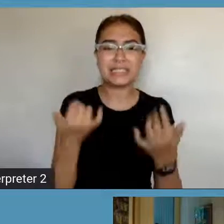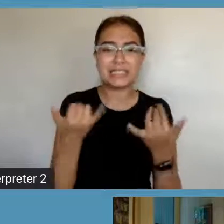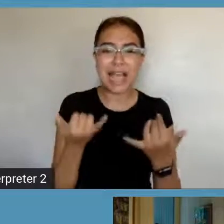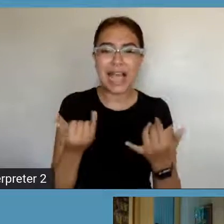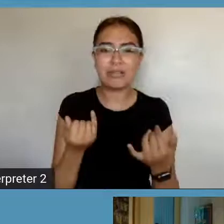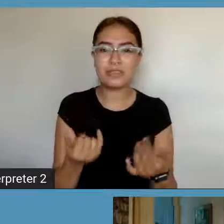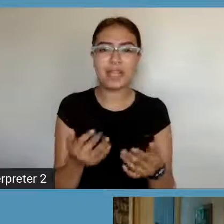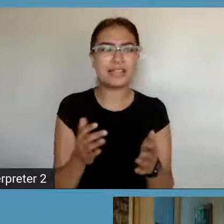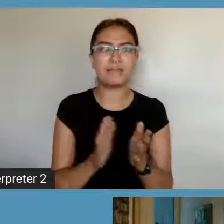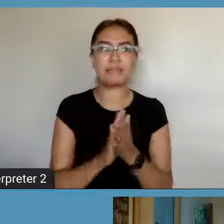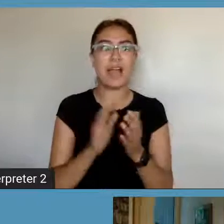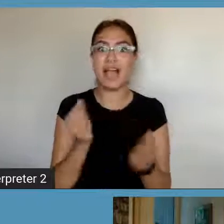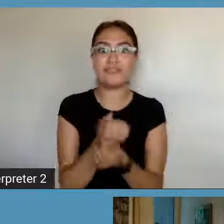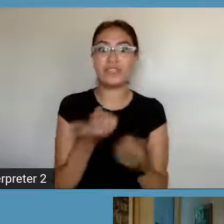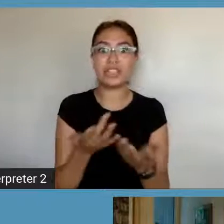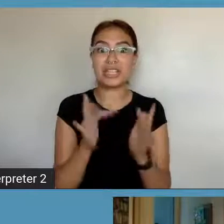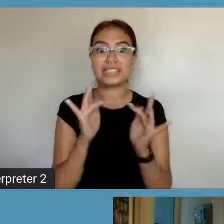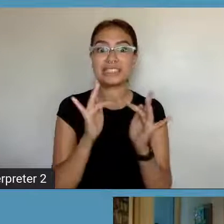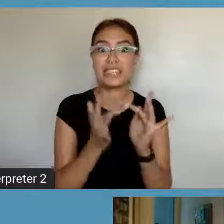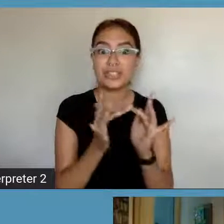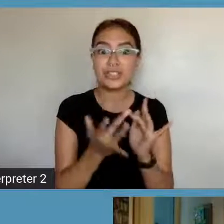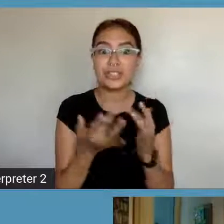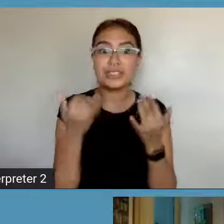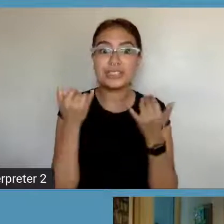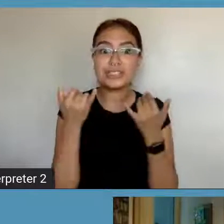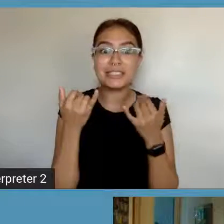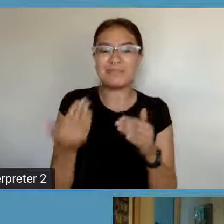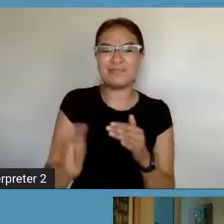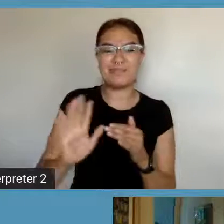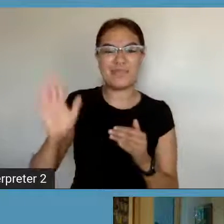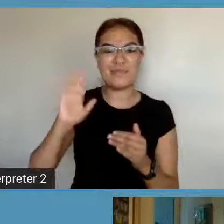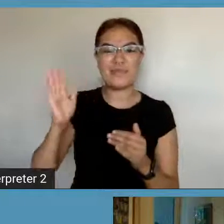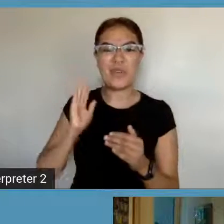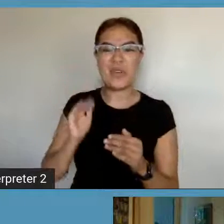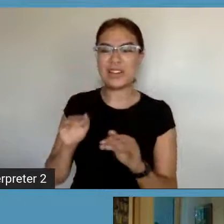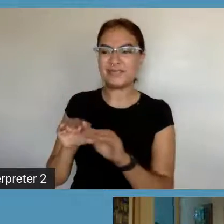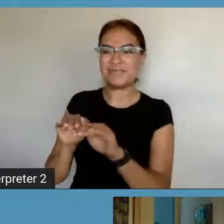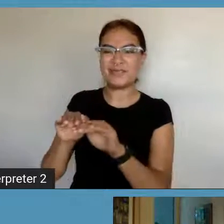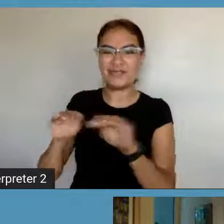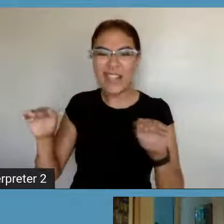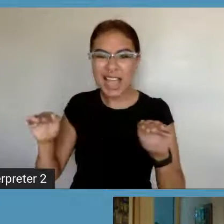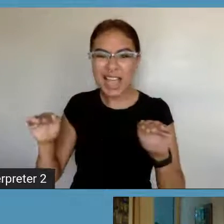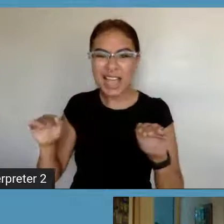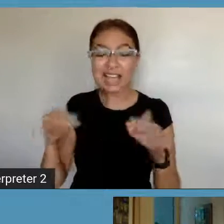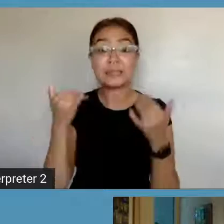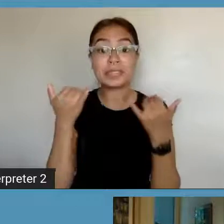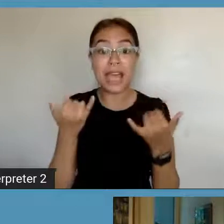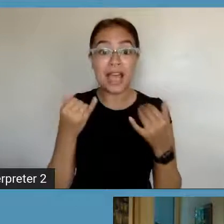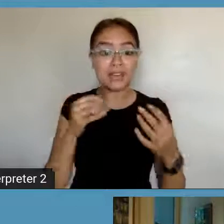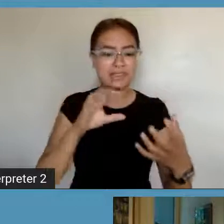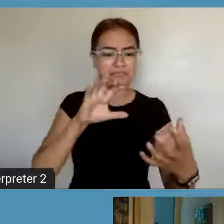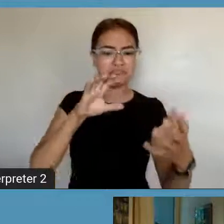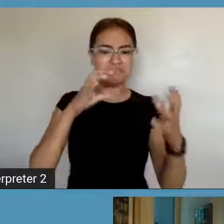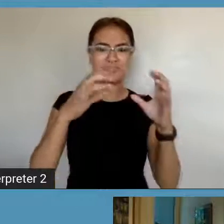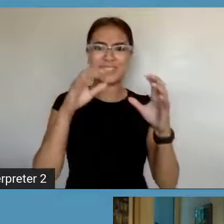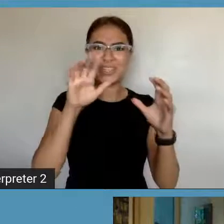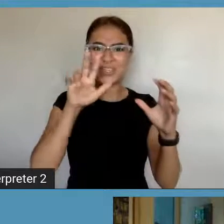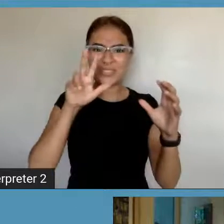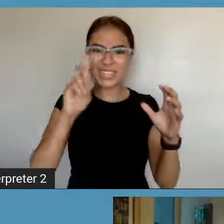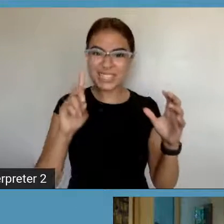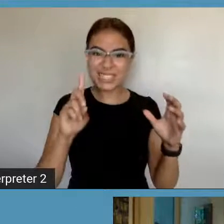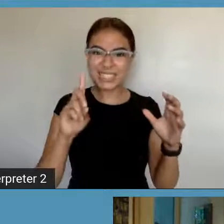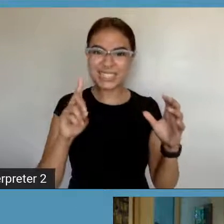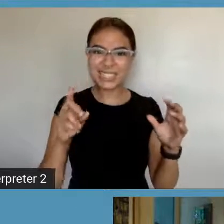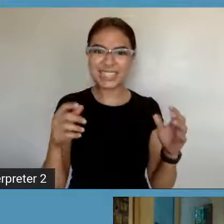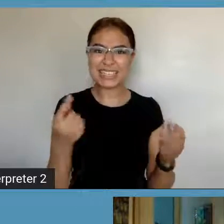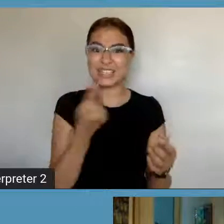was just so, you know, flat and linear. And now we can actually see these 2D and 3D dimensional objects. And it's just a digital camera. And,